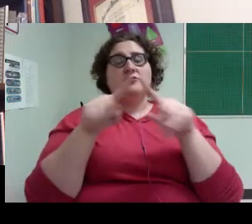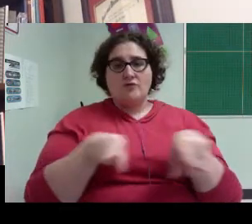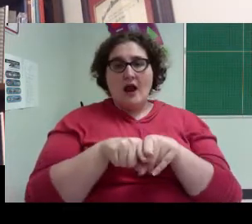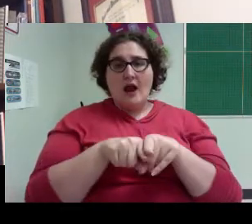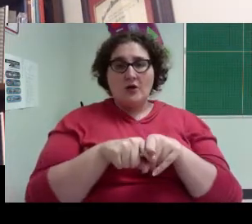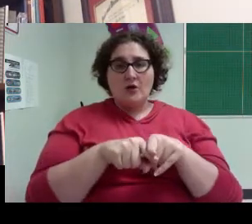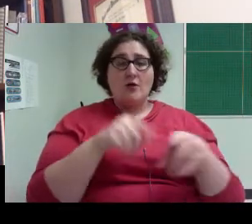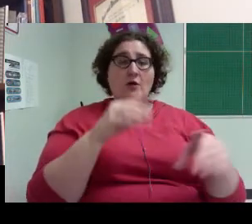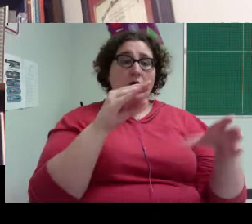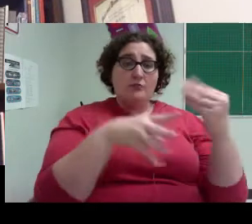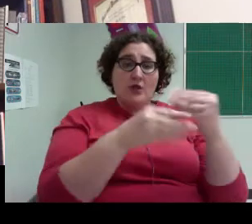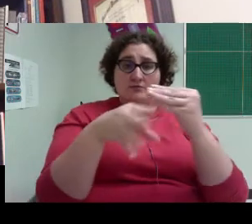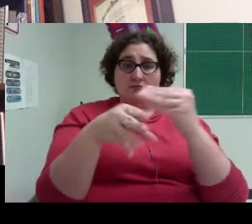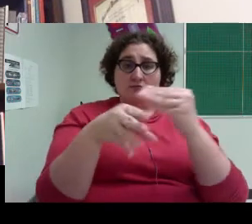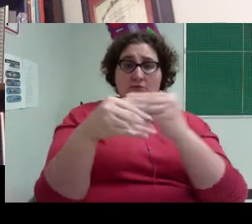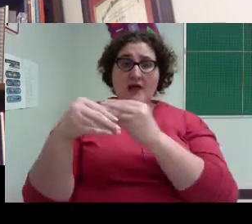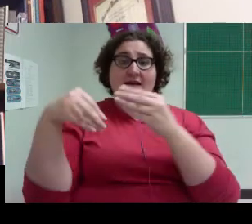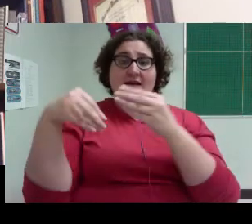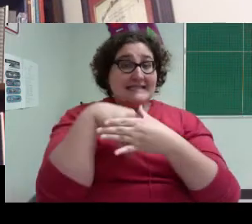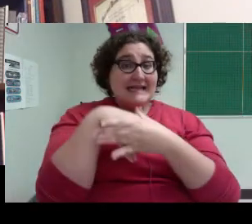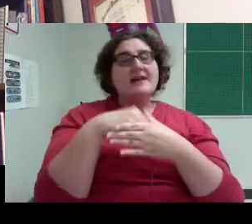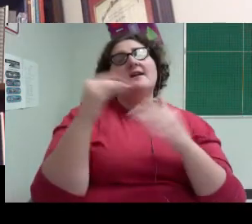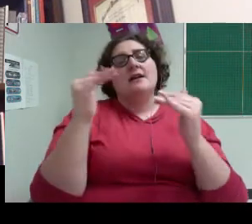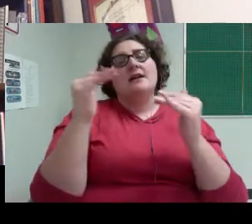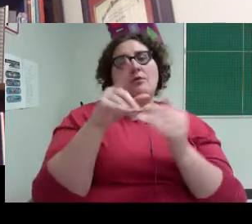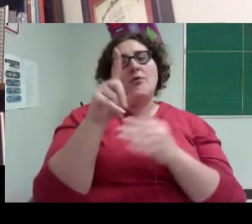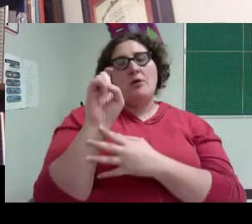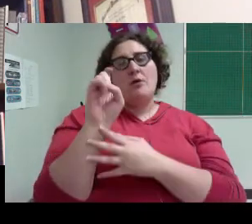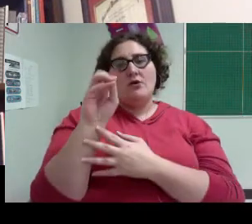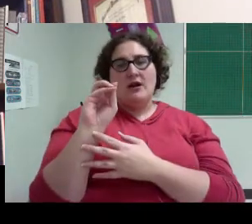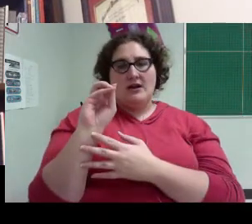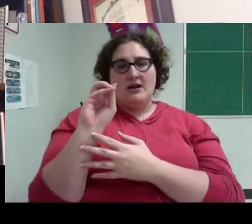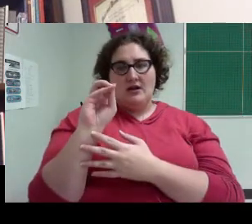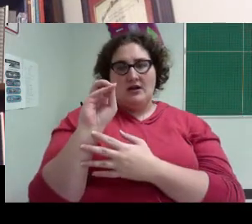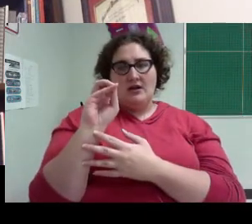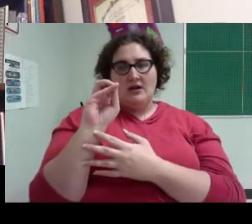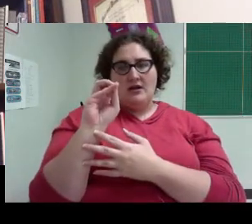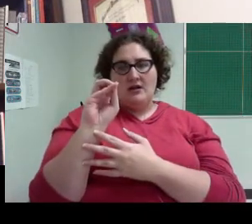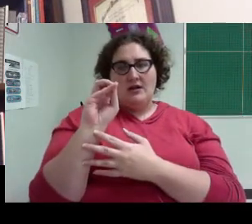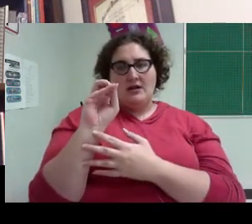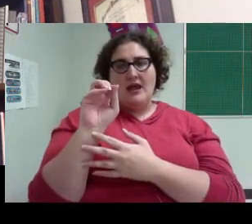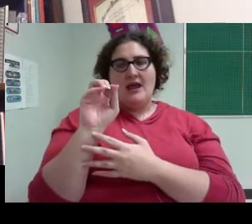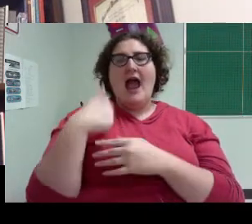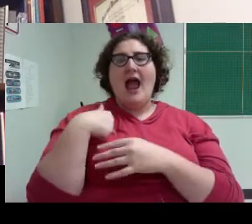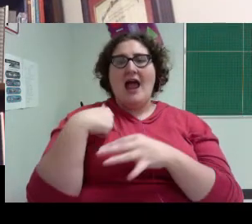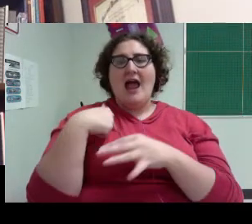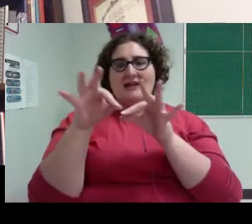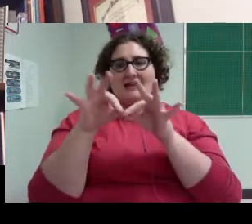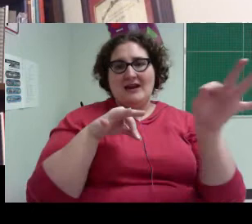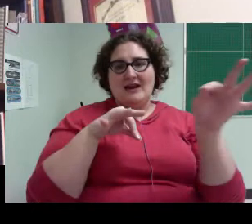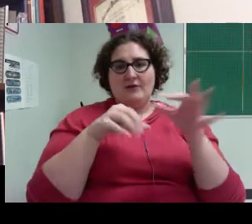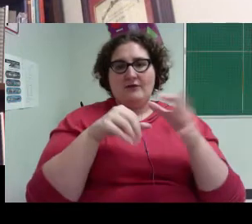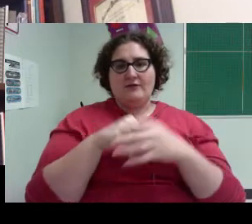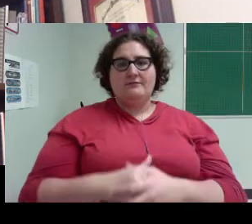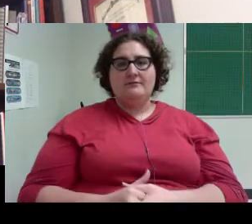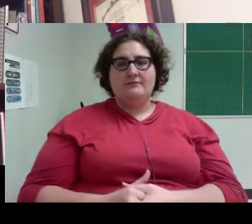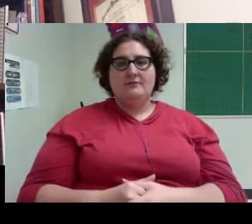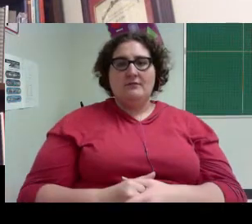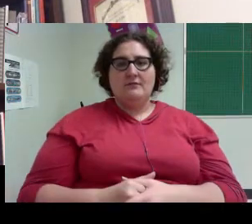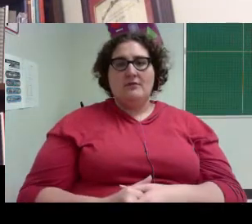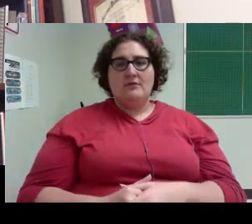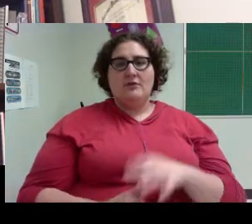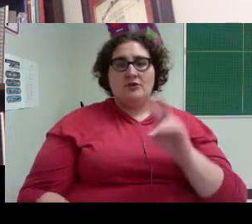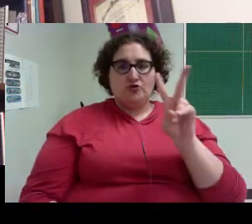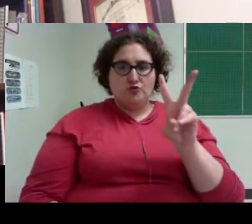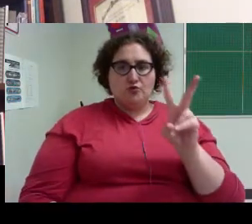sum of its interior angles, is 180. I'm going to do this like you were being mean to a bug. I'm going to tear its angles off. So